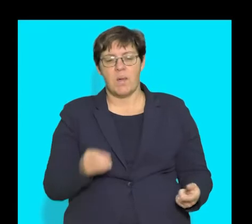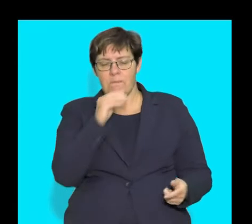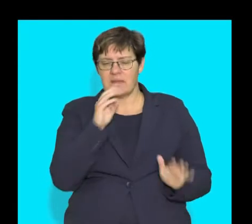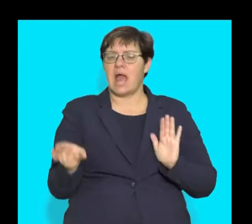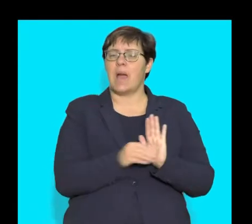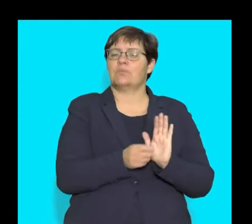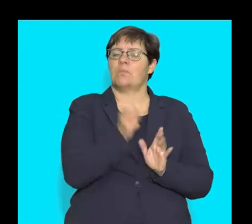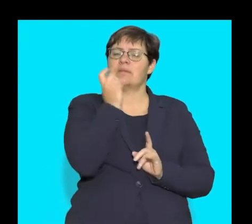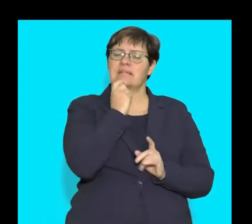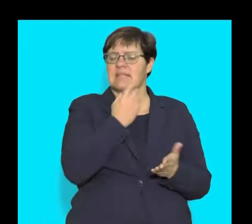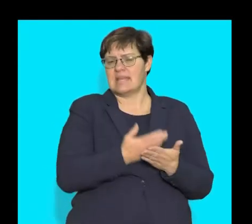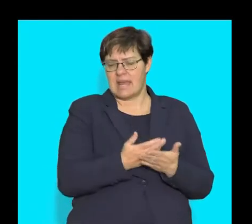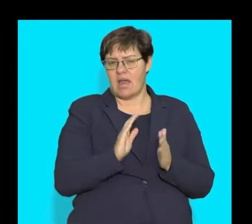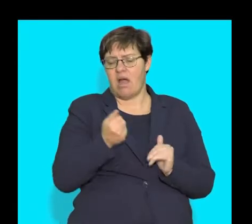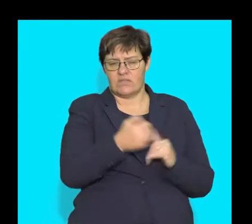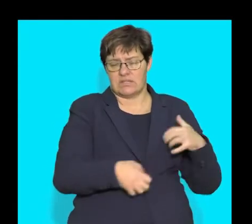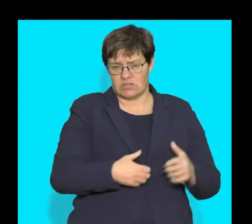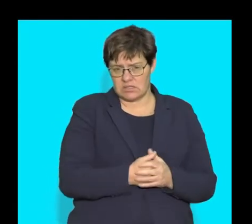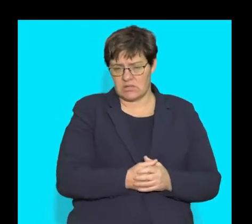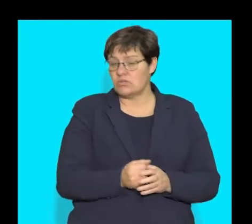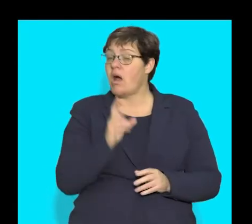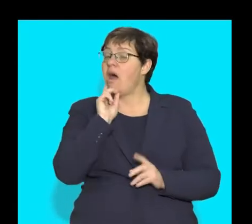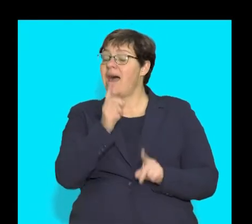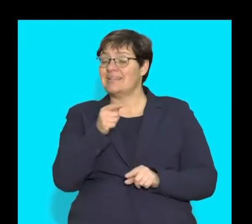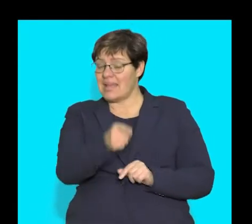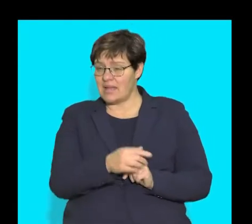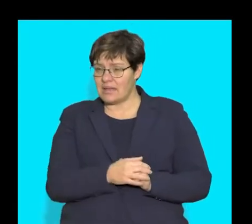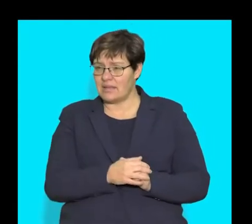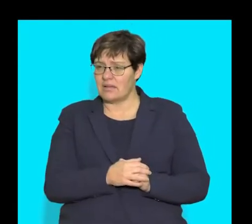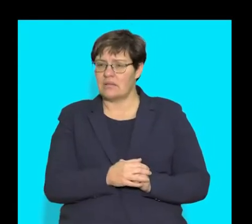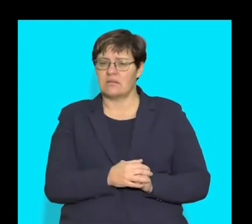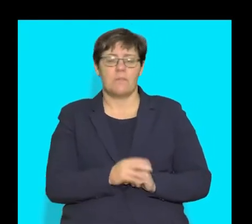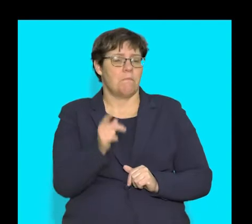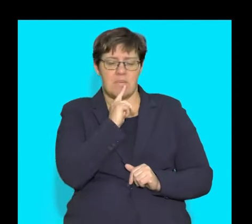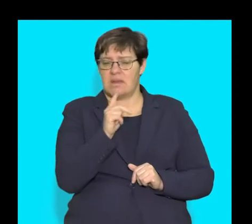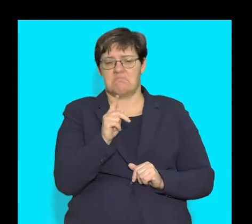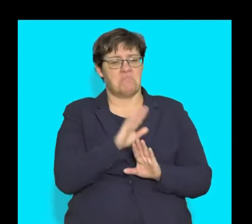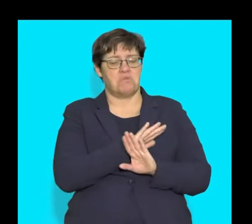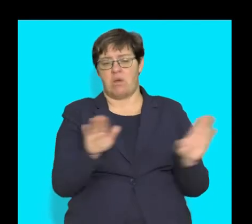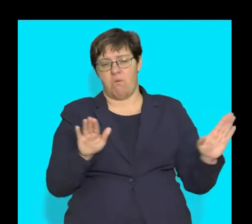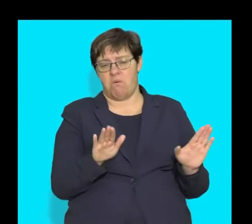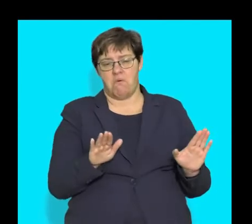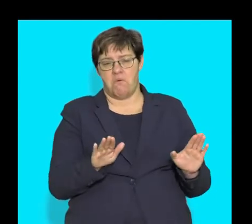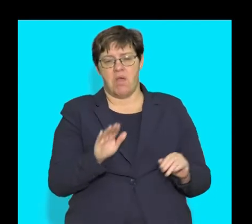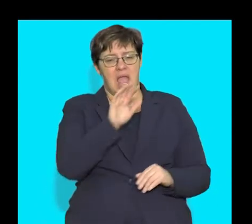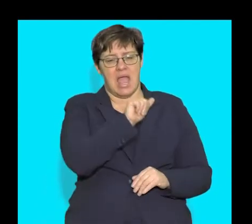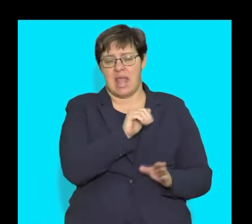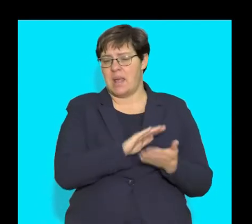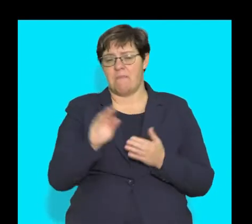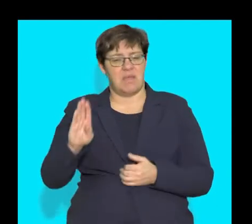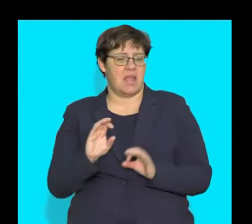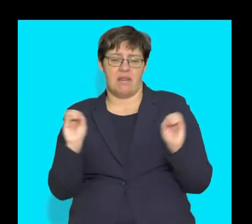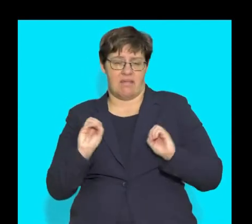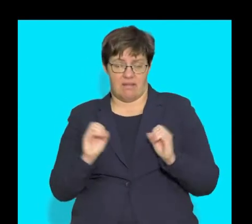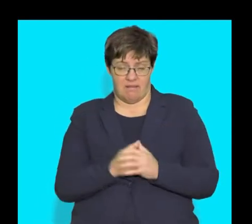and hence can be absorbed easily after digestion. So the answer here, if you go back, will be none of these terms